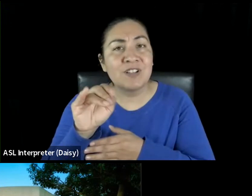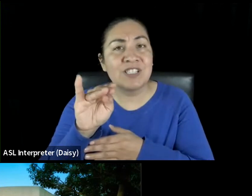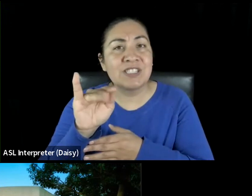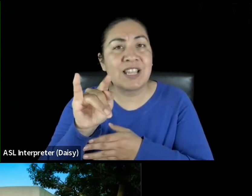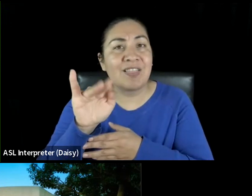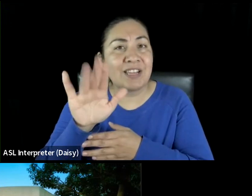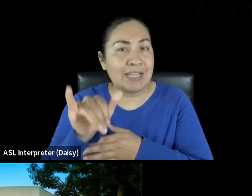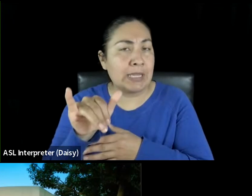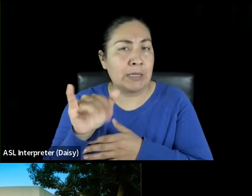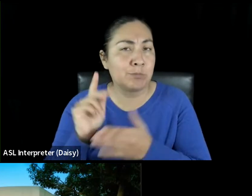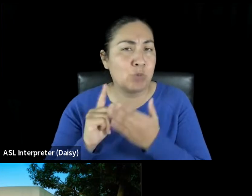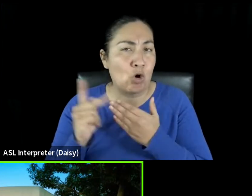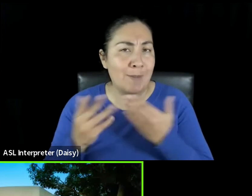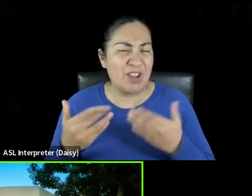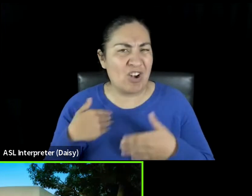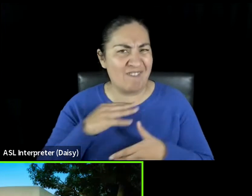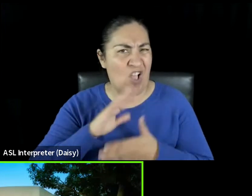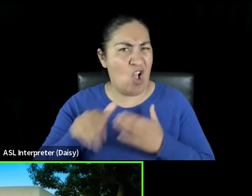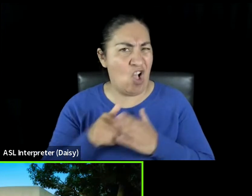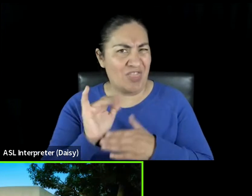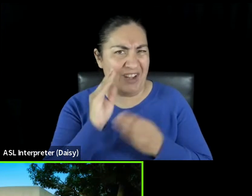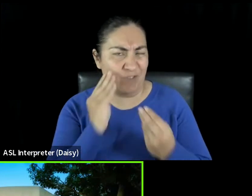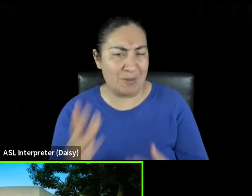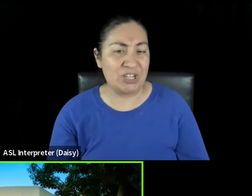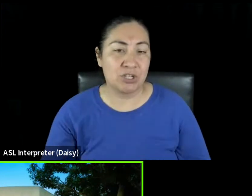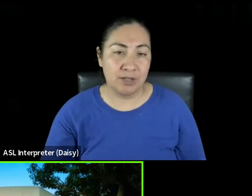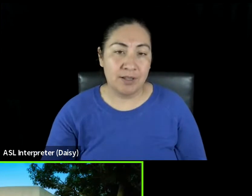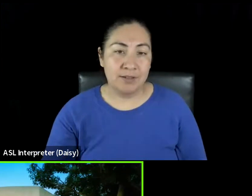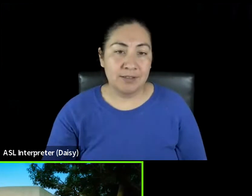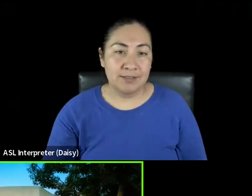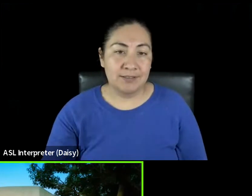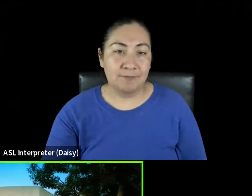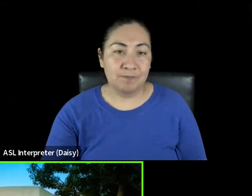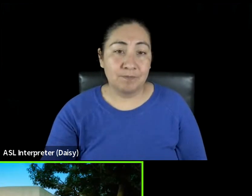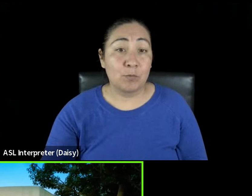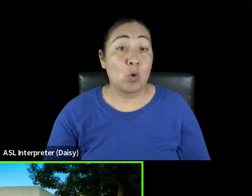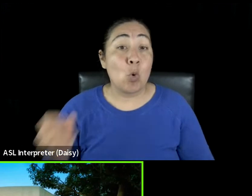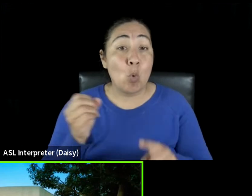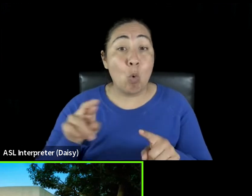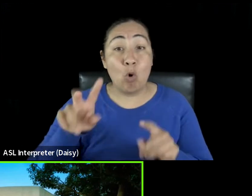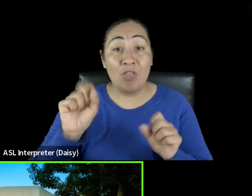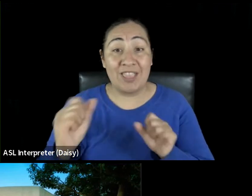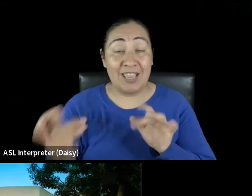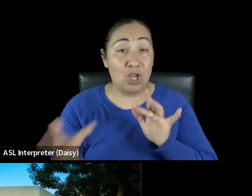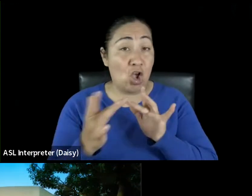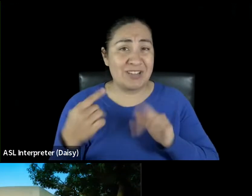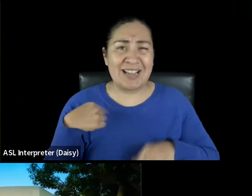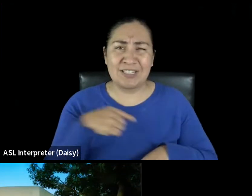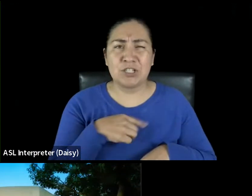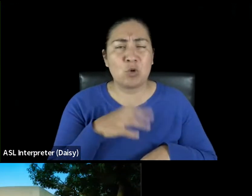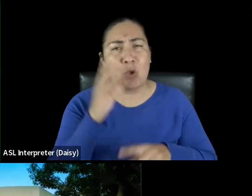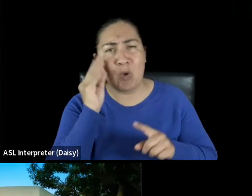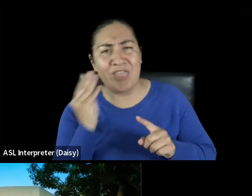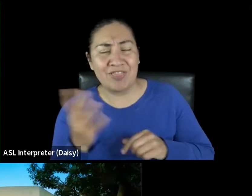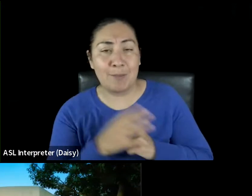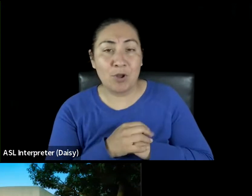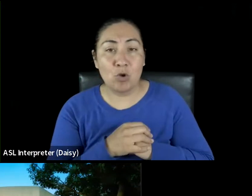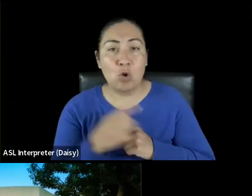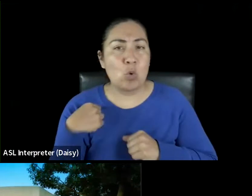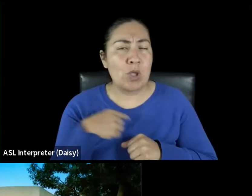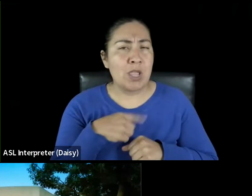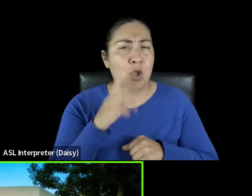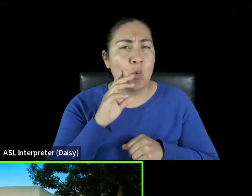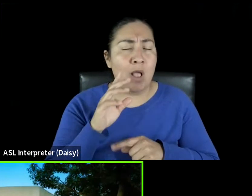all that information. Okay. Yeah, or they can contact us and we'll get it to them. Yes. We'll give them